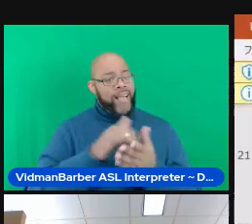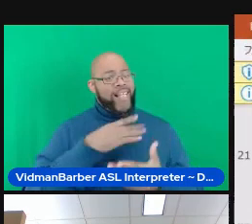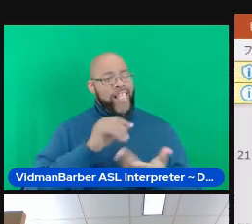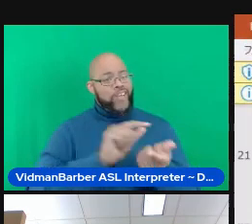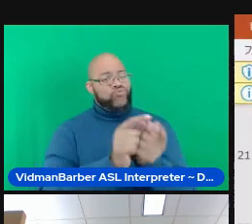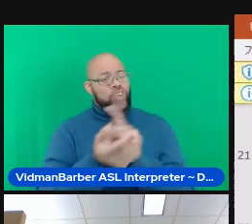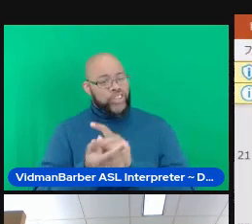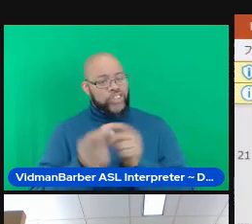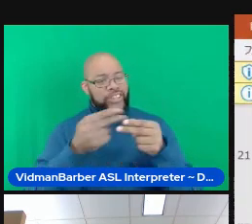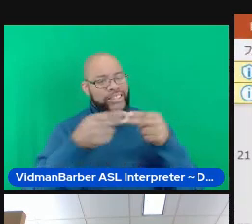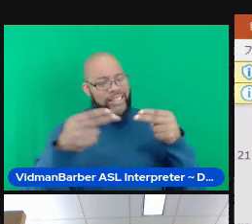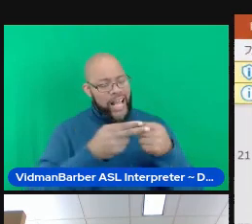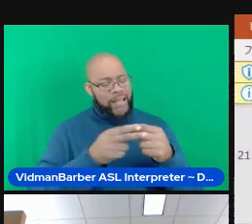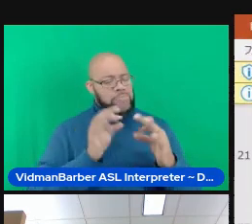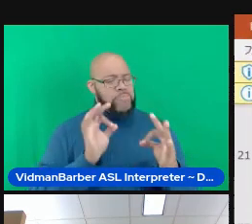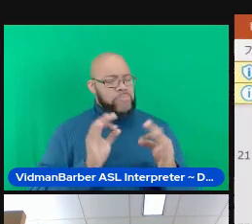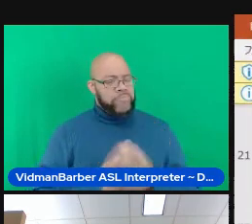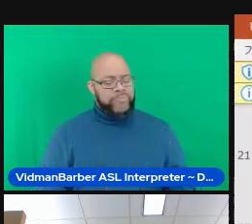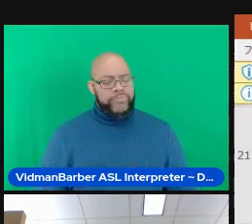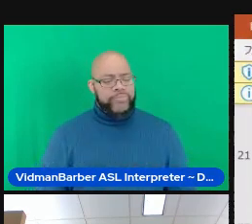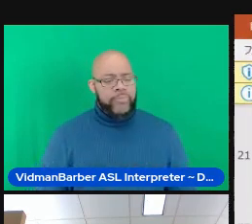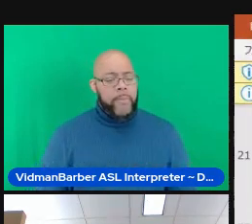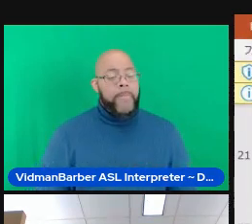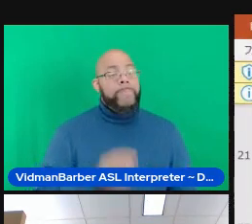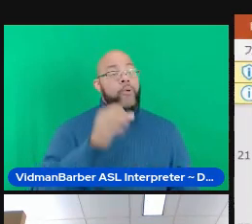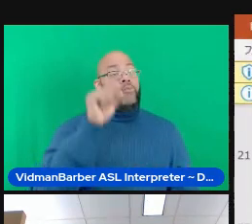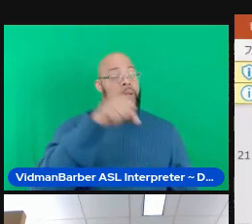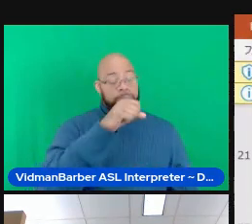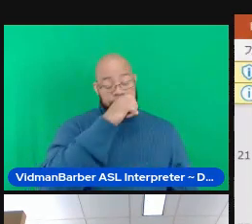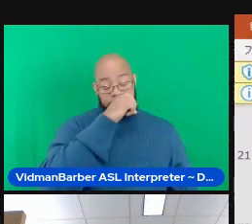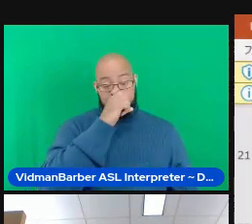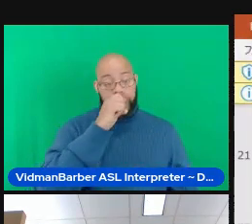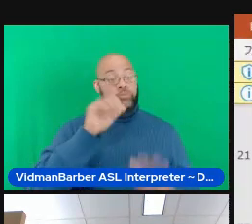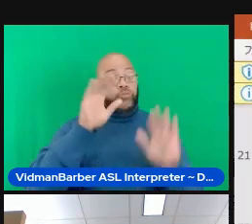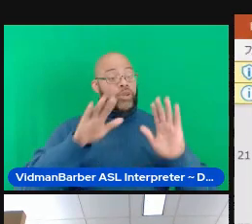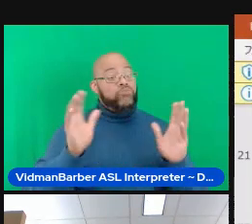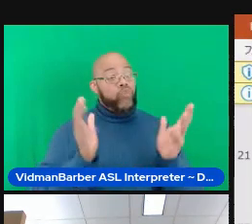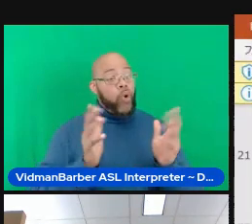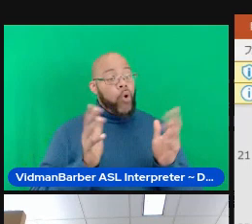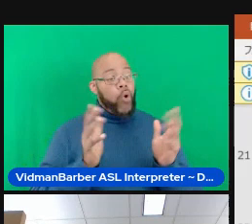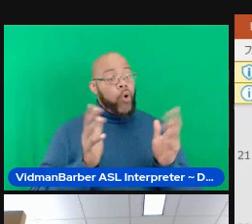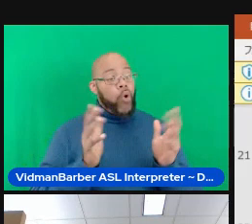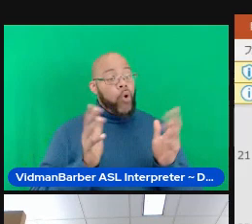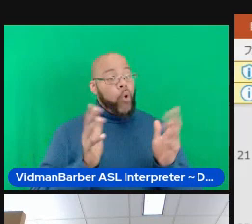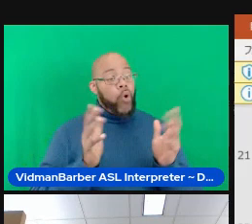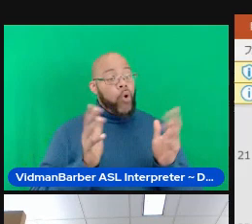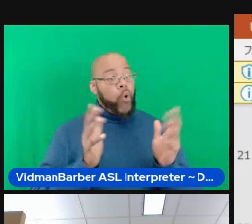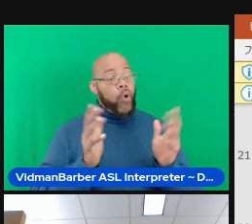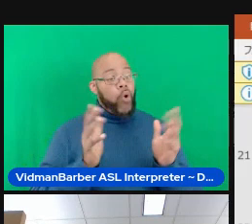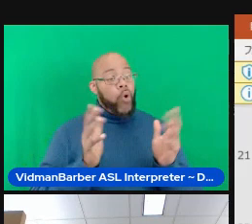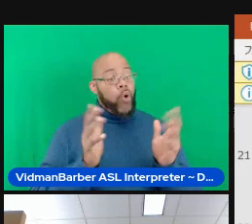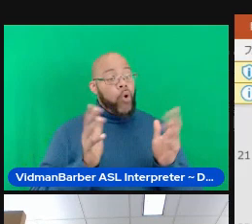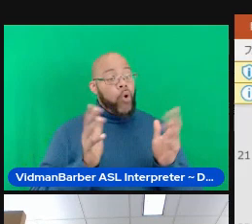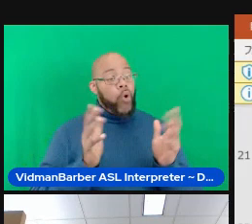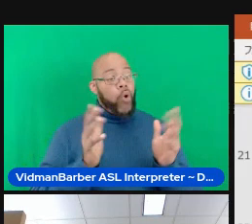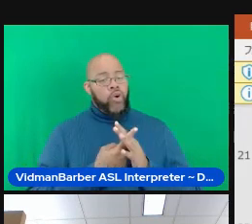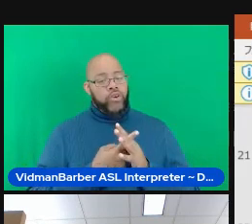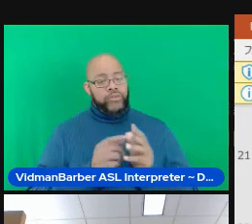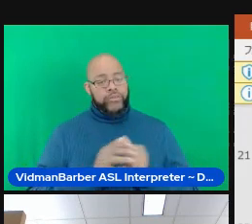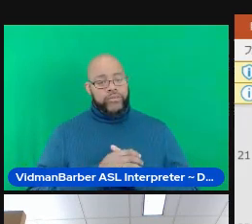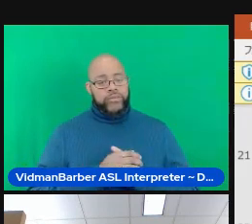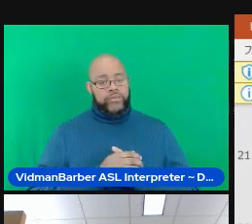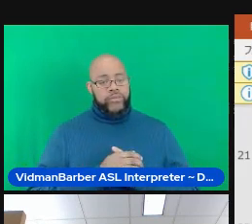transitions of the slides. So yeah, it's great talk. So I can kick off